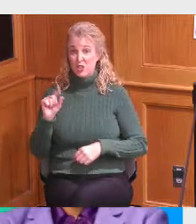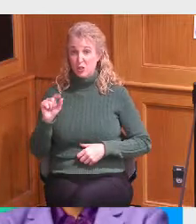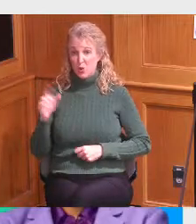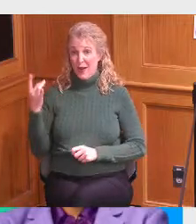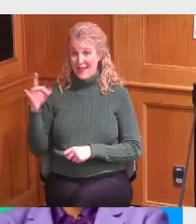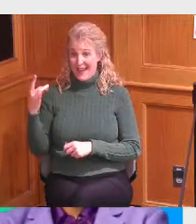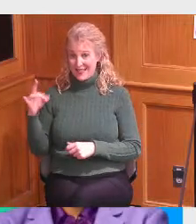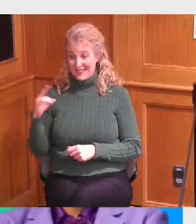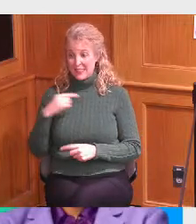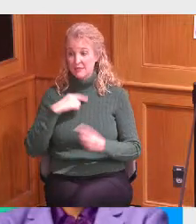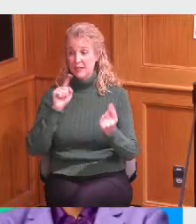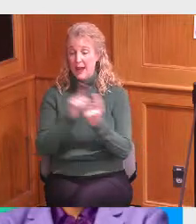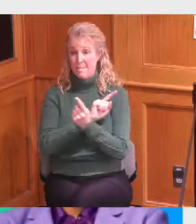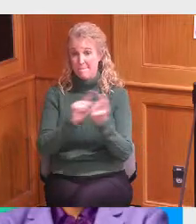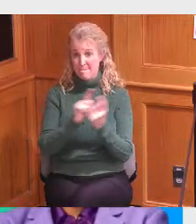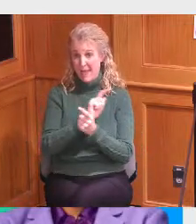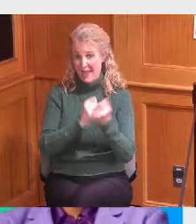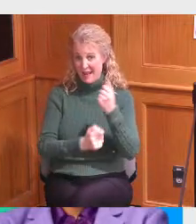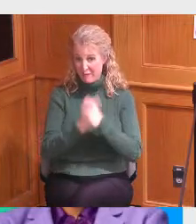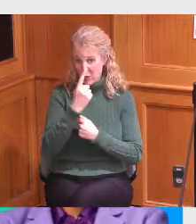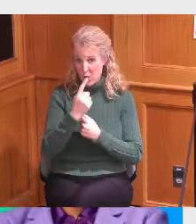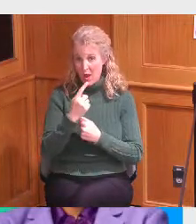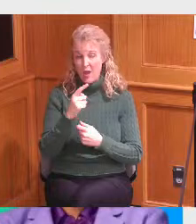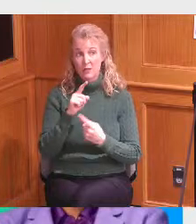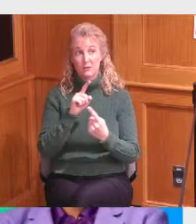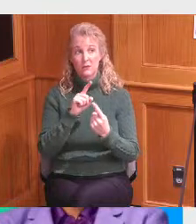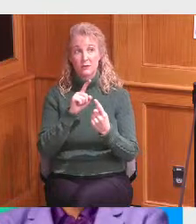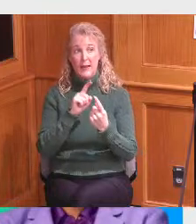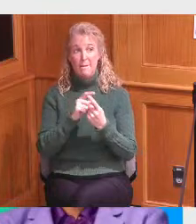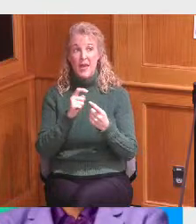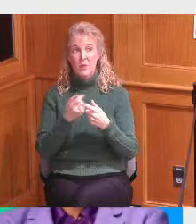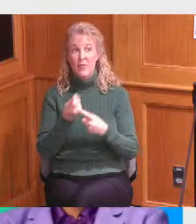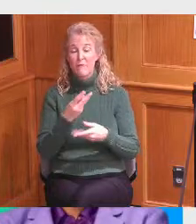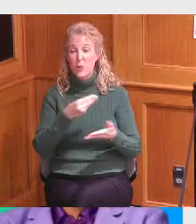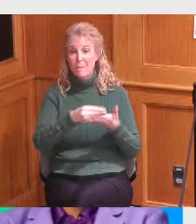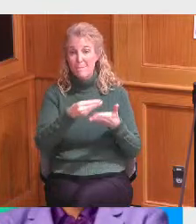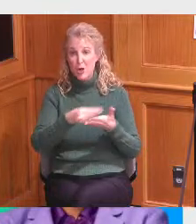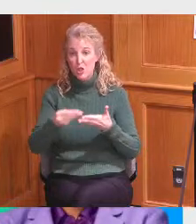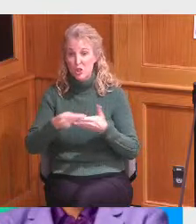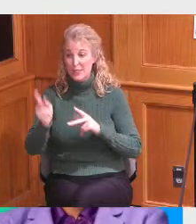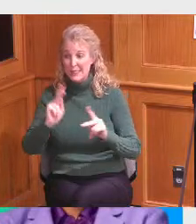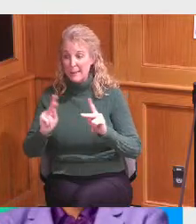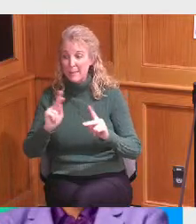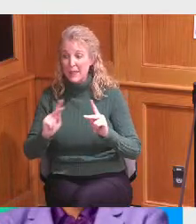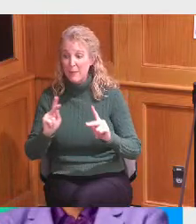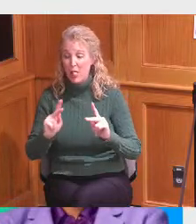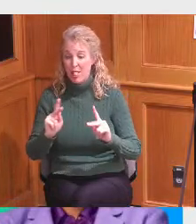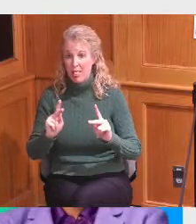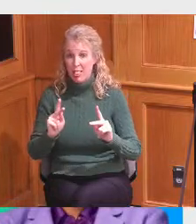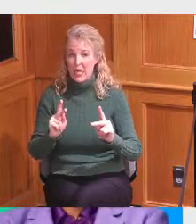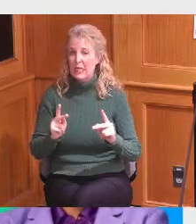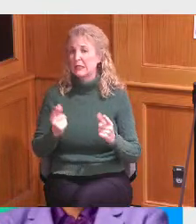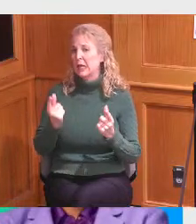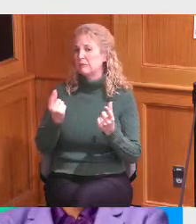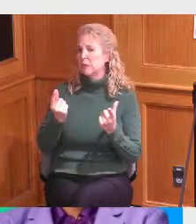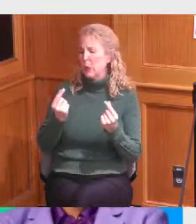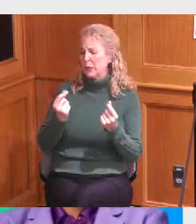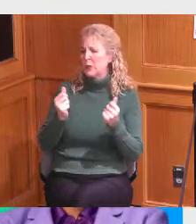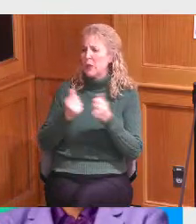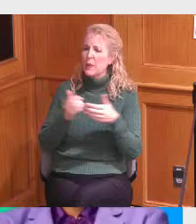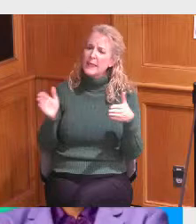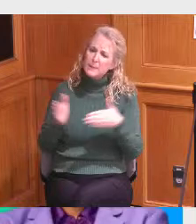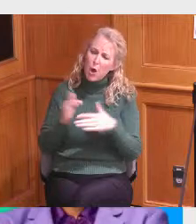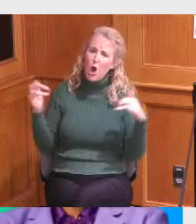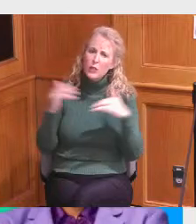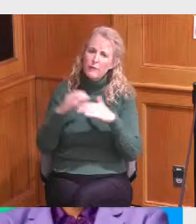with the department heads to explain what we're doing, and I met with some purchasing people and said, how are you doing with small and diverse companies? And they said, well,